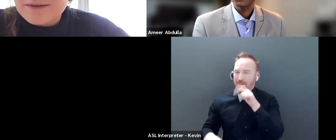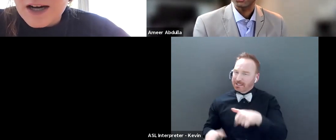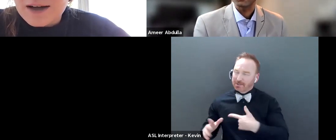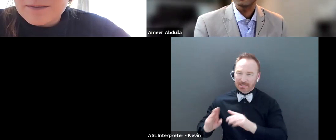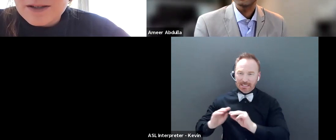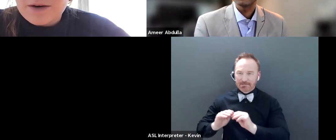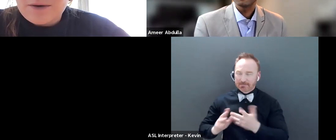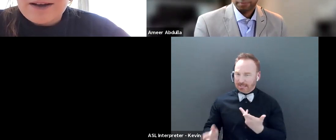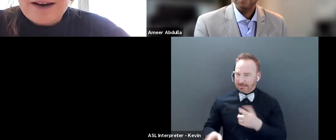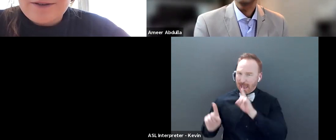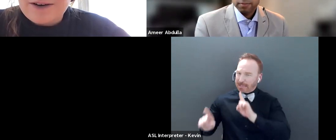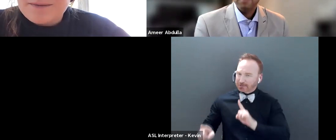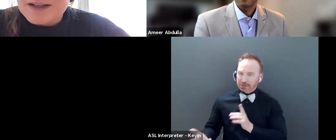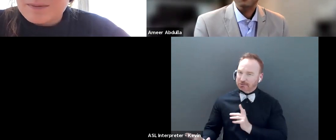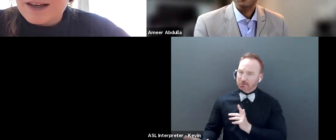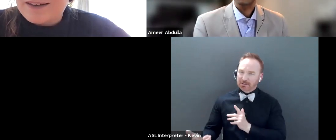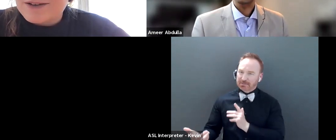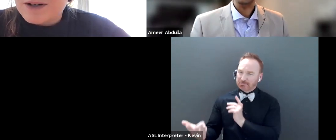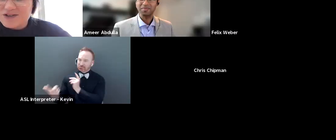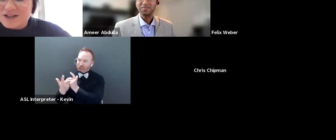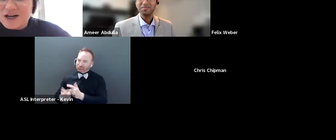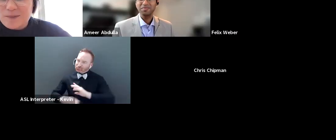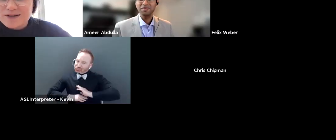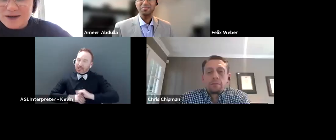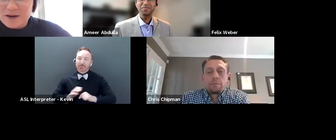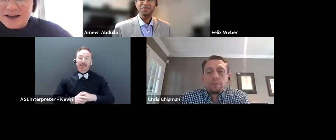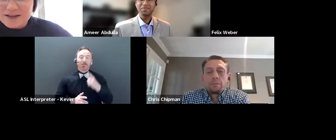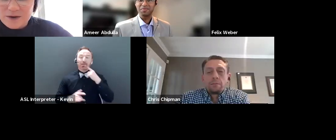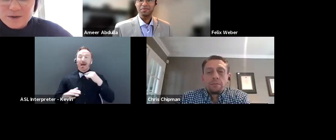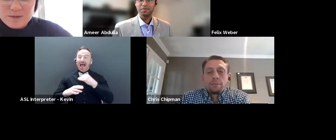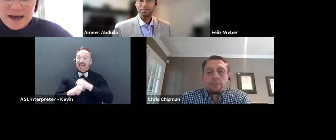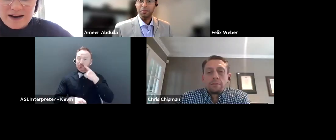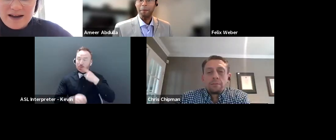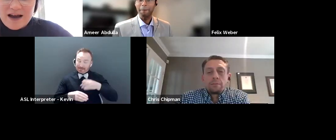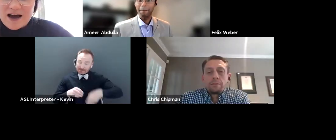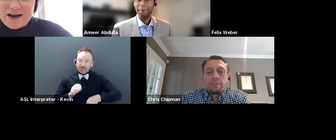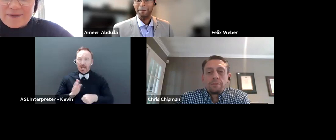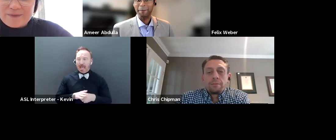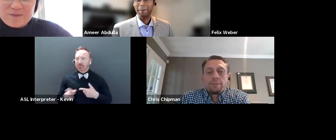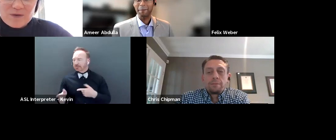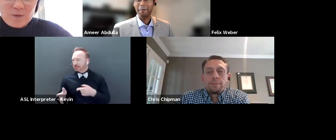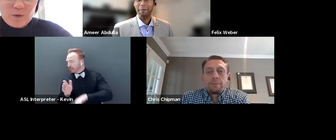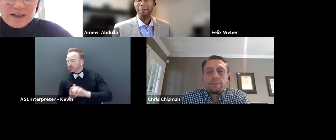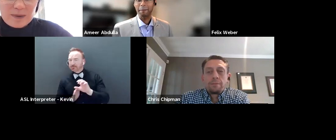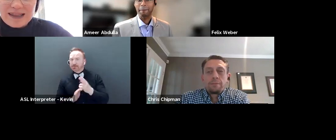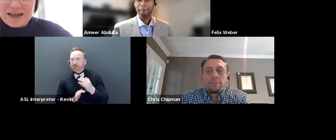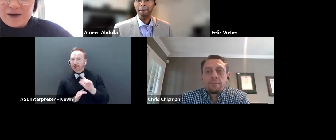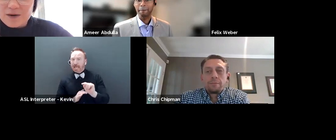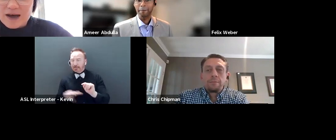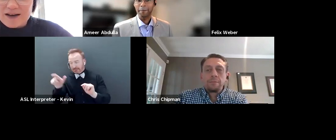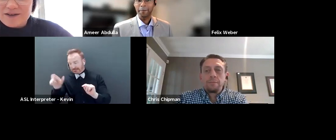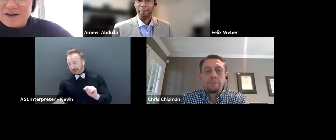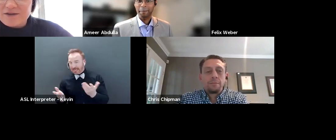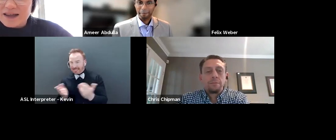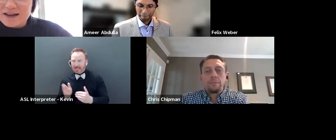do have time. So if after I'm done speaking, there's questions in the chat box, I will get to those. But really big thank